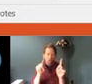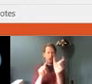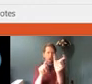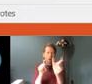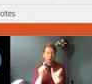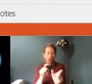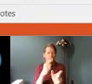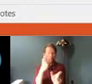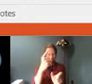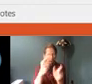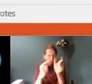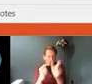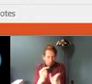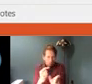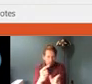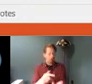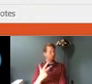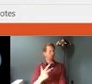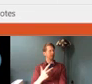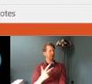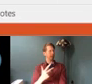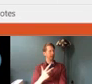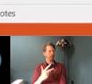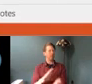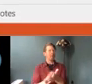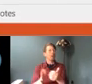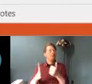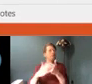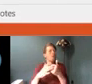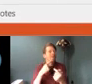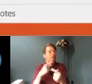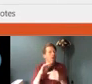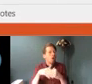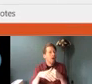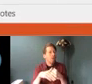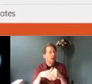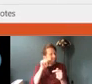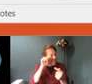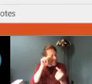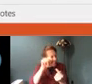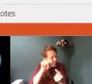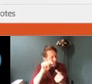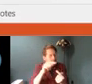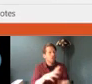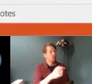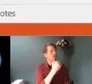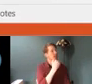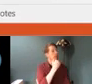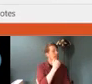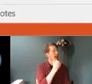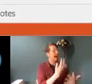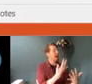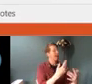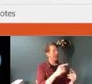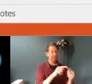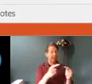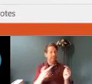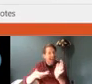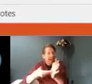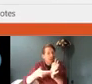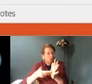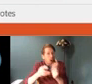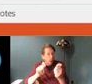units. So that gives us a lot of extra information about beyond actually just the number of repeats. And there is a new